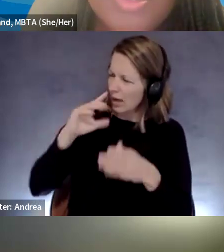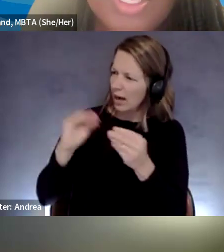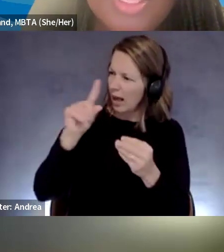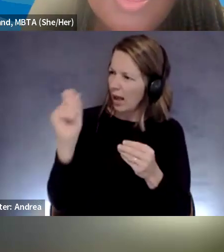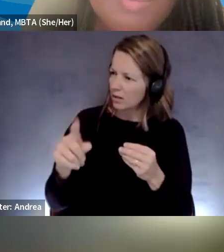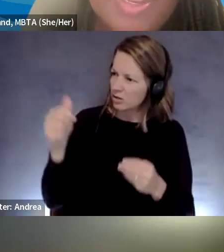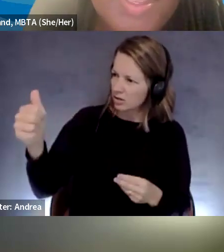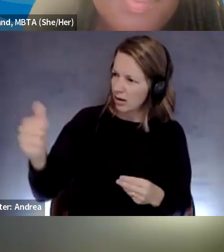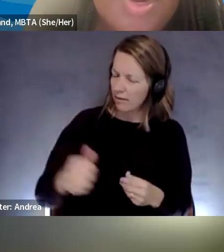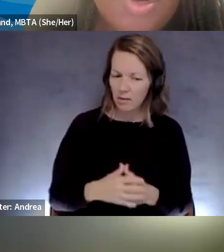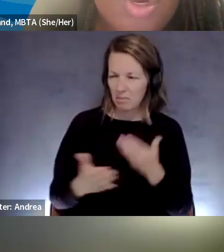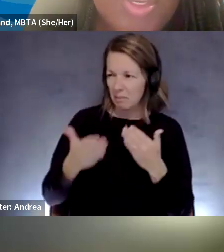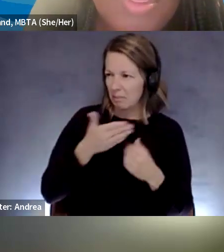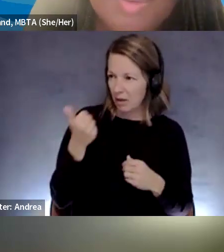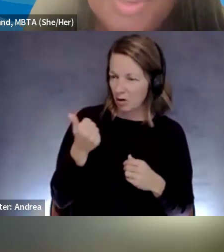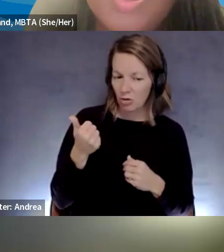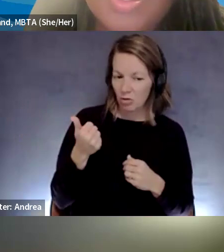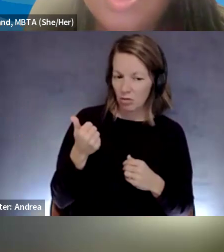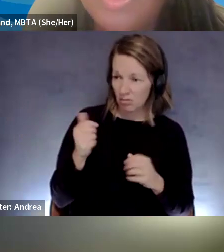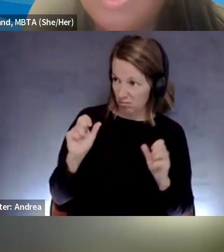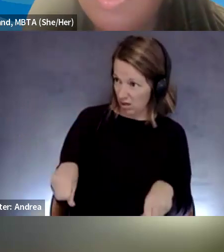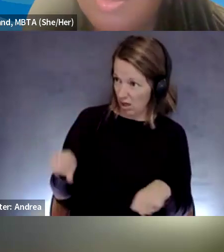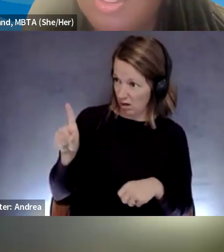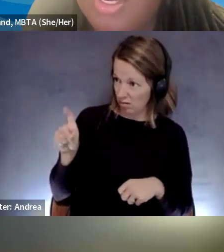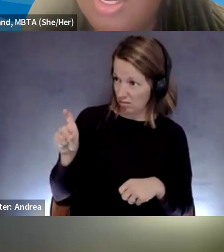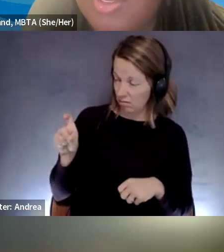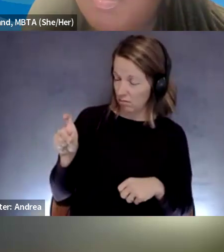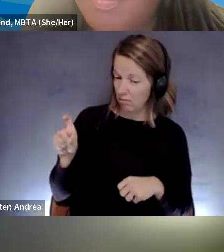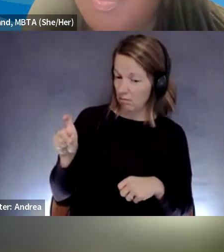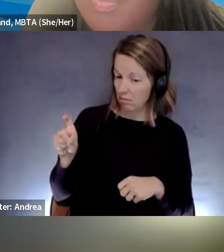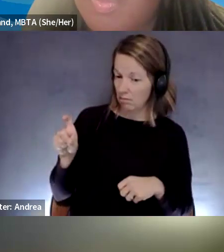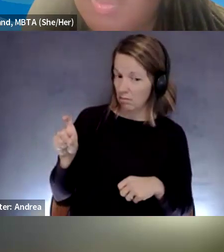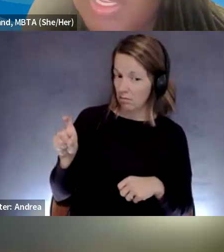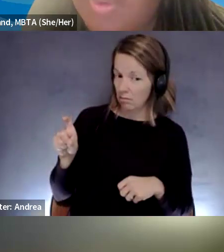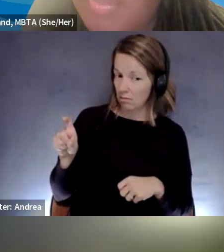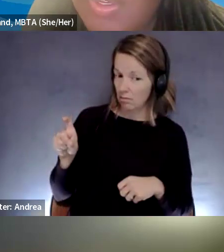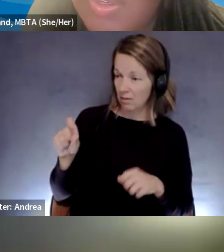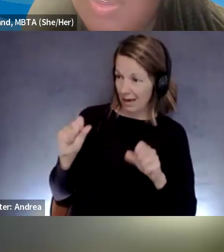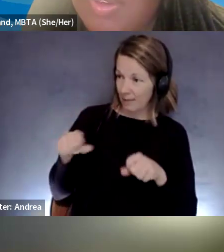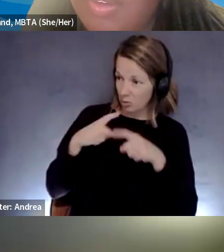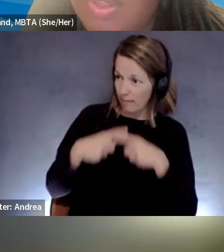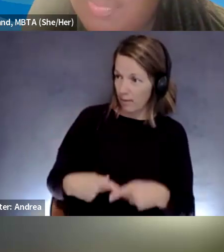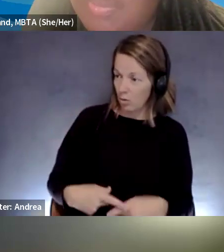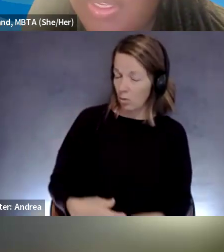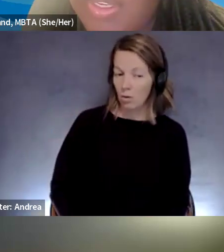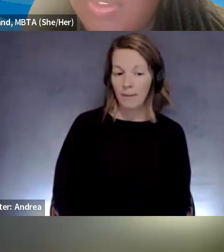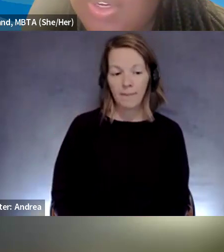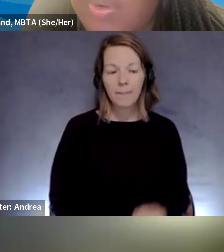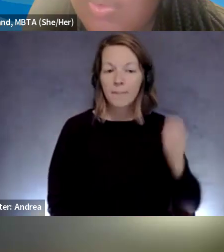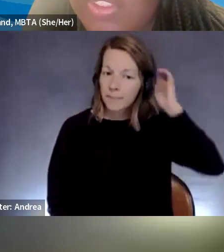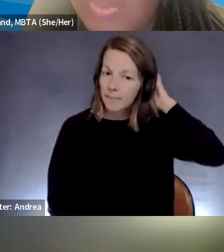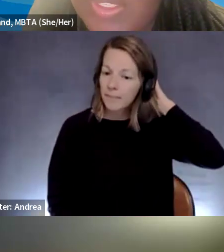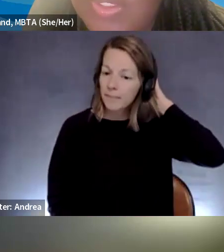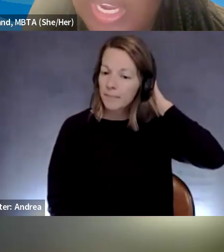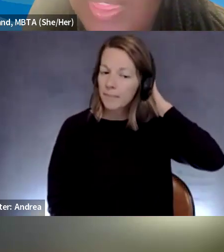your question out loud? That might be better. Are you in the capacity to be unmuted? You can ping me yes or